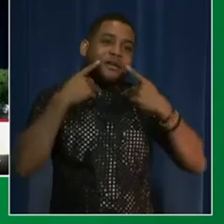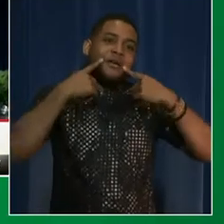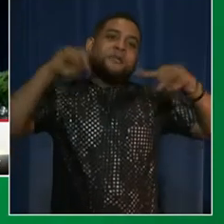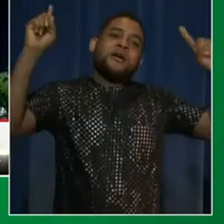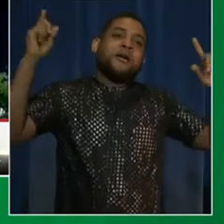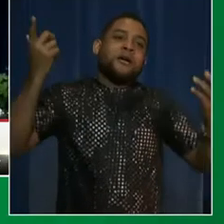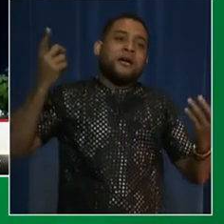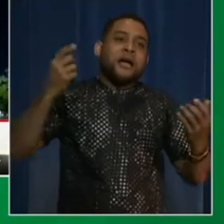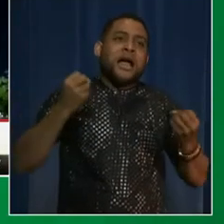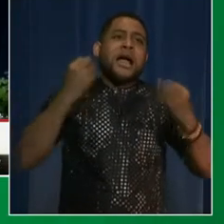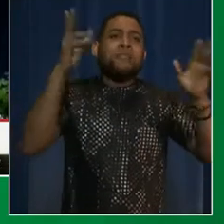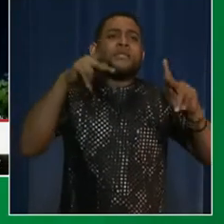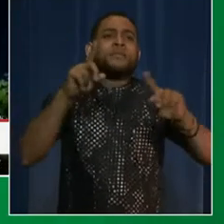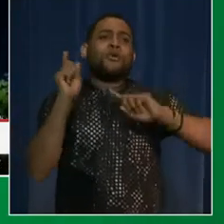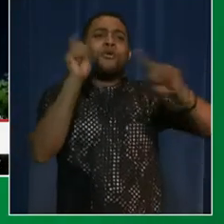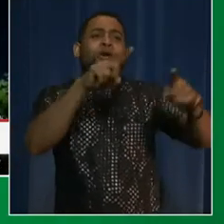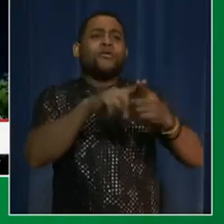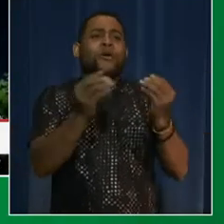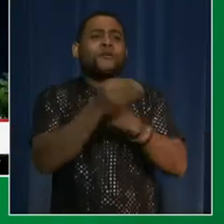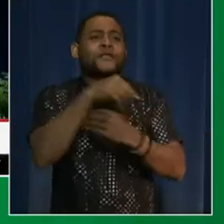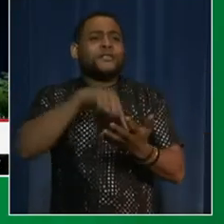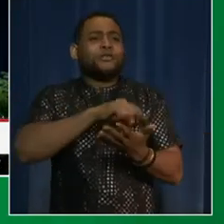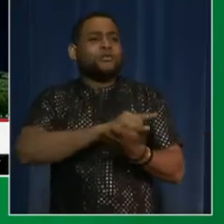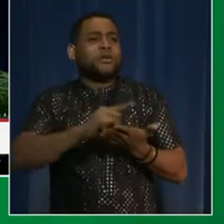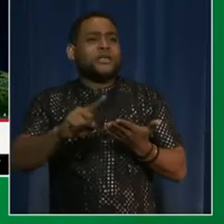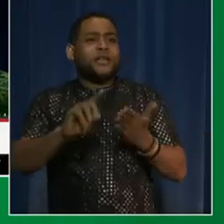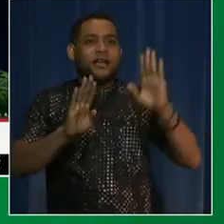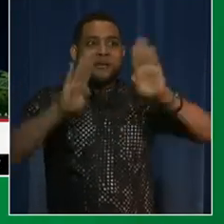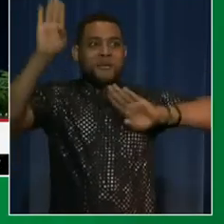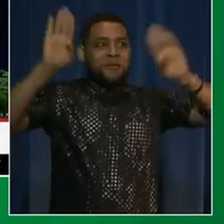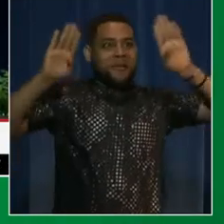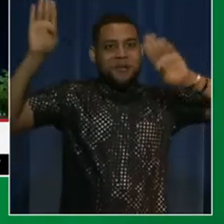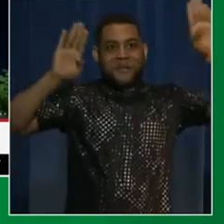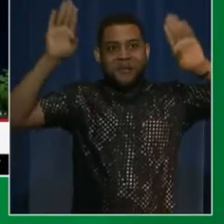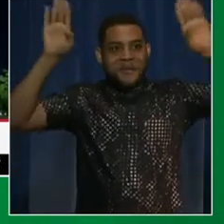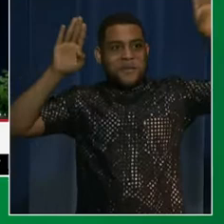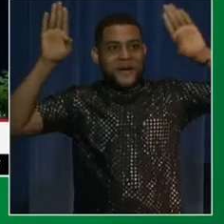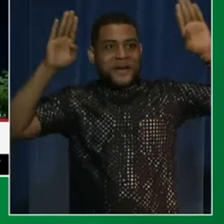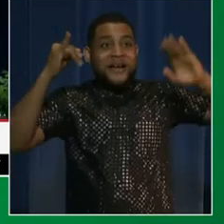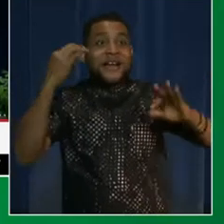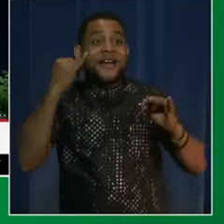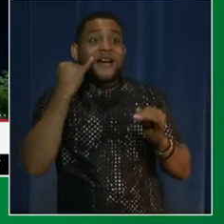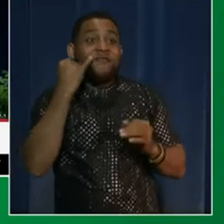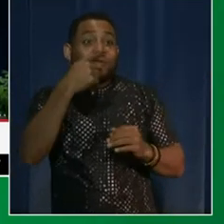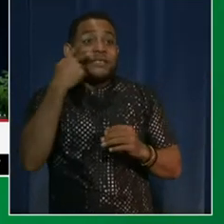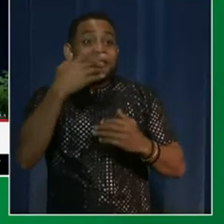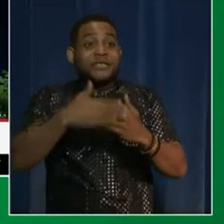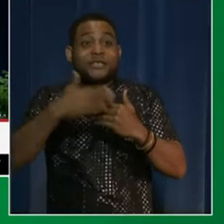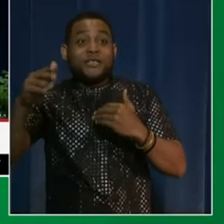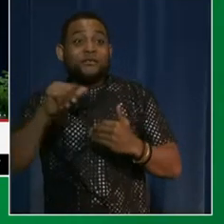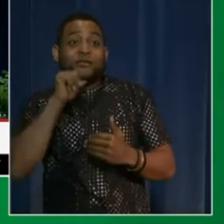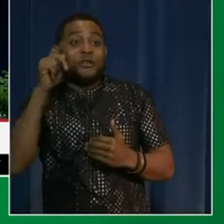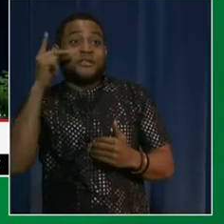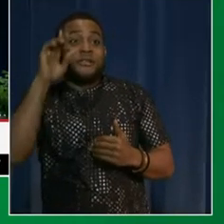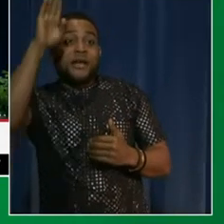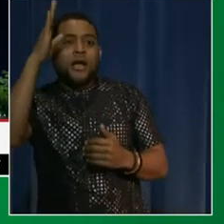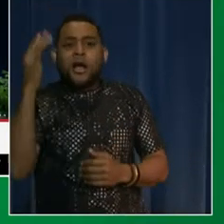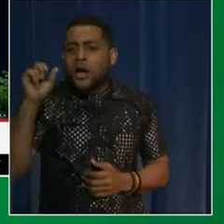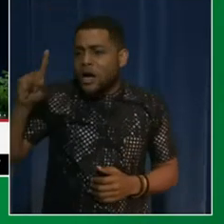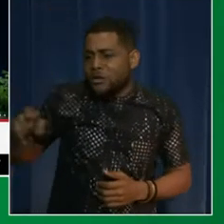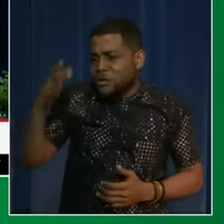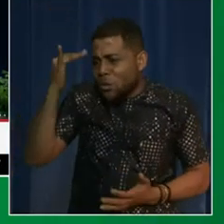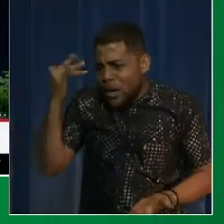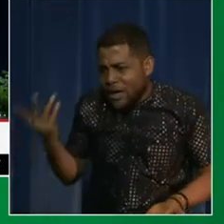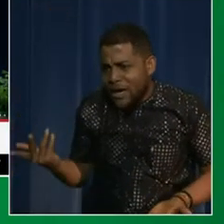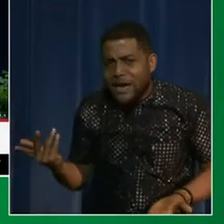week? All right, if you see a neighbor who doesn't have their hand up, ask them why. But really what we need to do is we